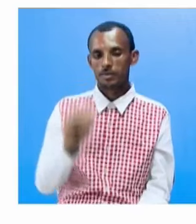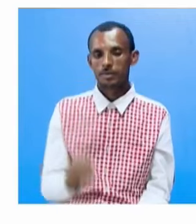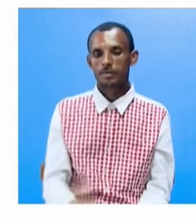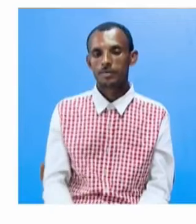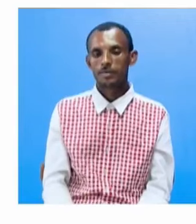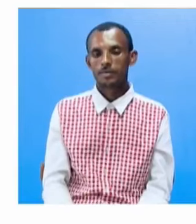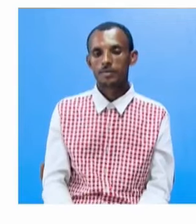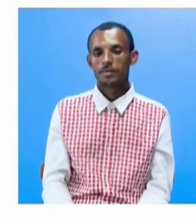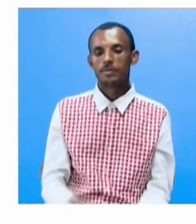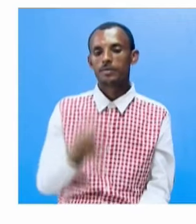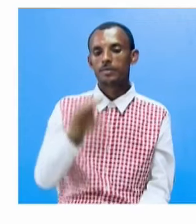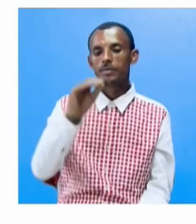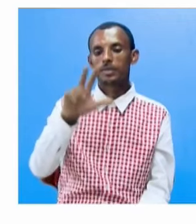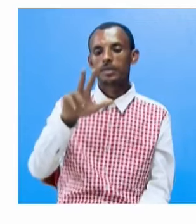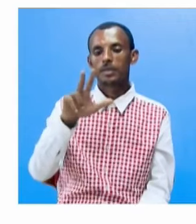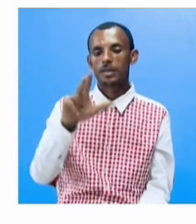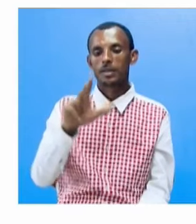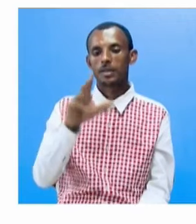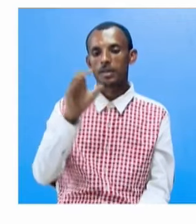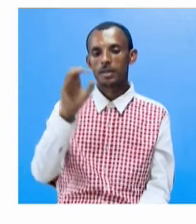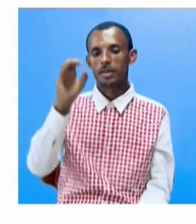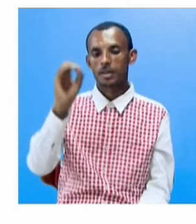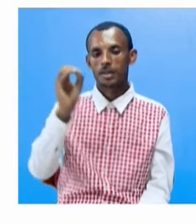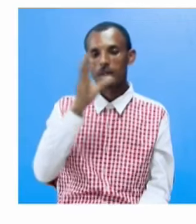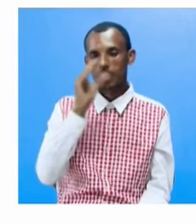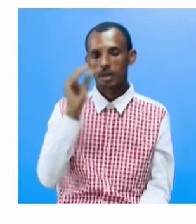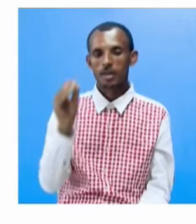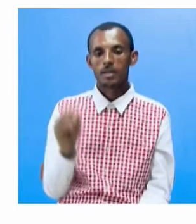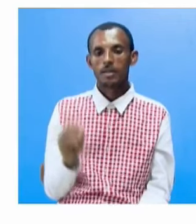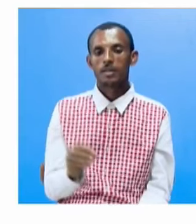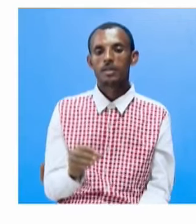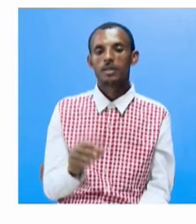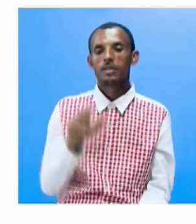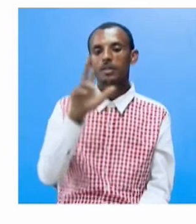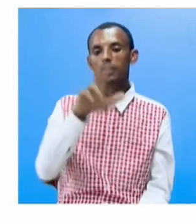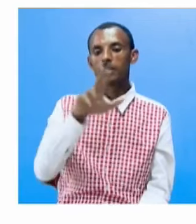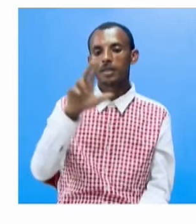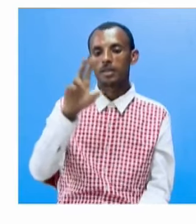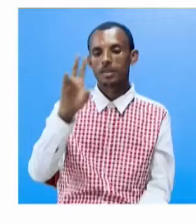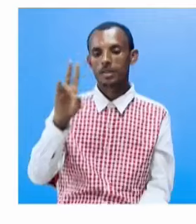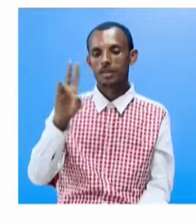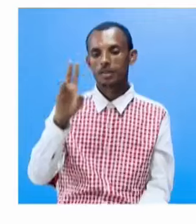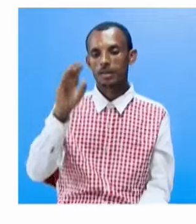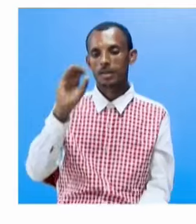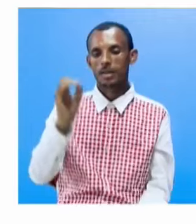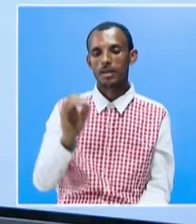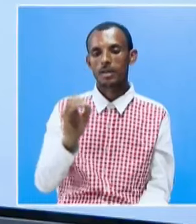53 degree, and this one is this 37 degree.